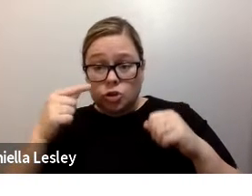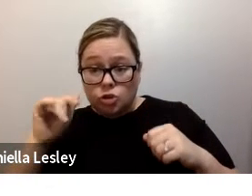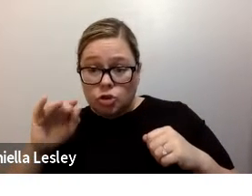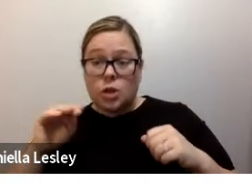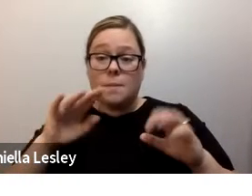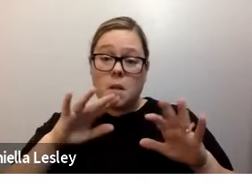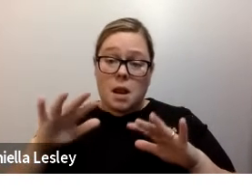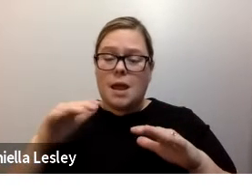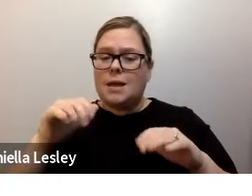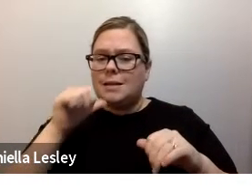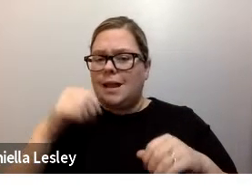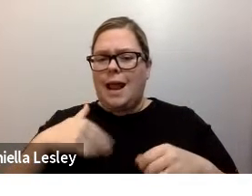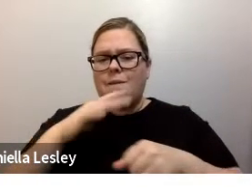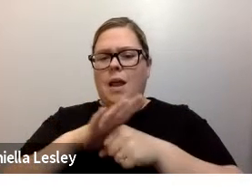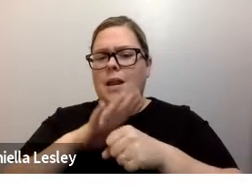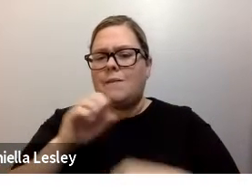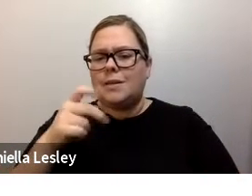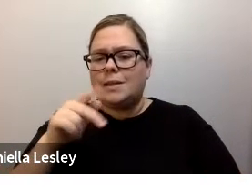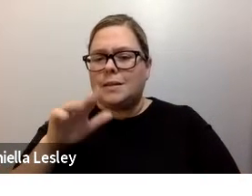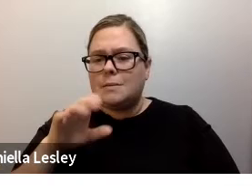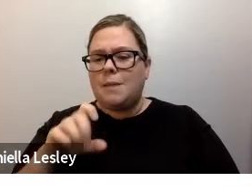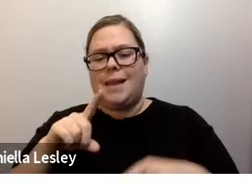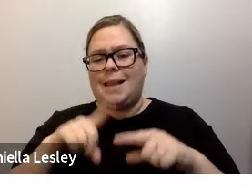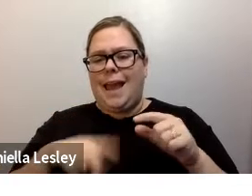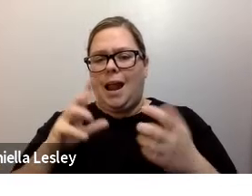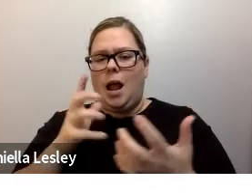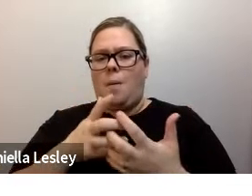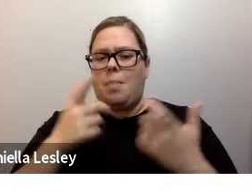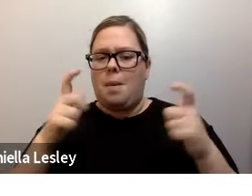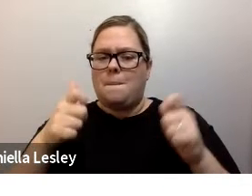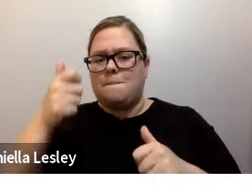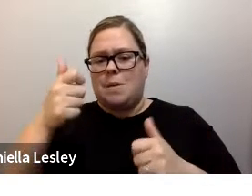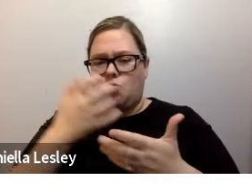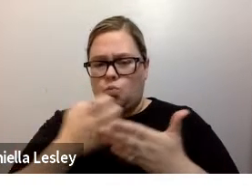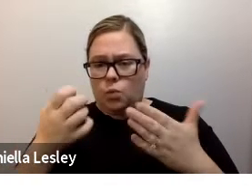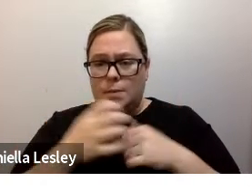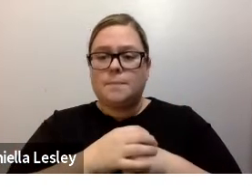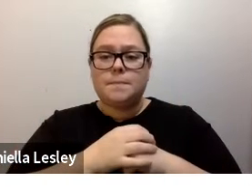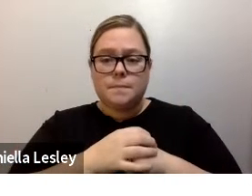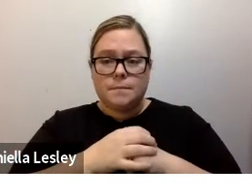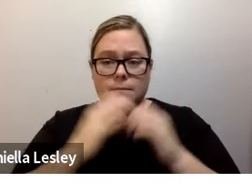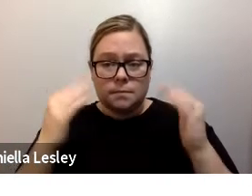lack of space and they wouldn't be able to accommodate the bigger equipment. Next slide.